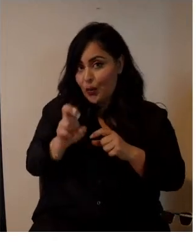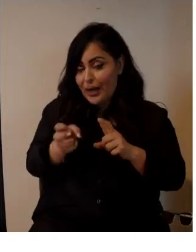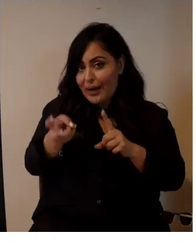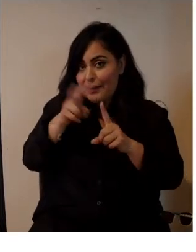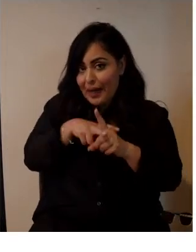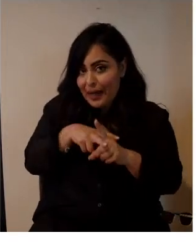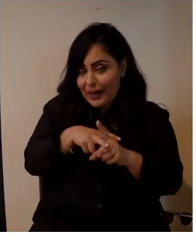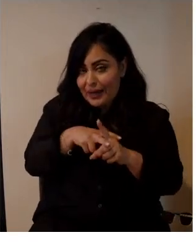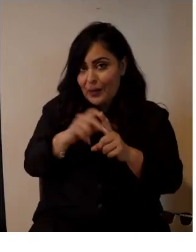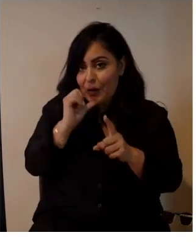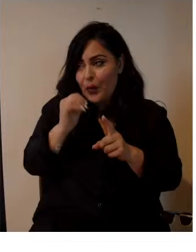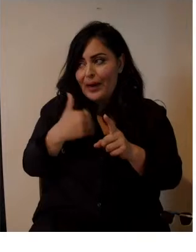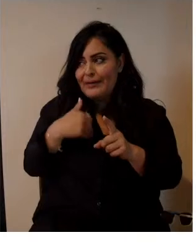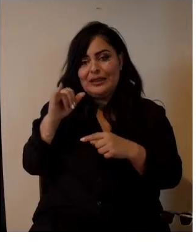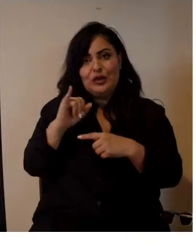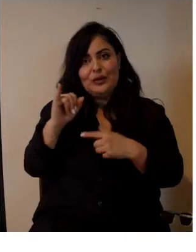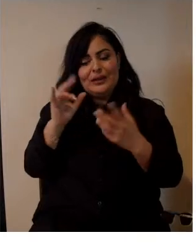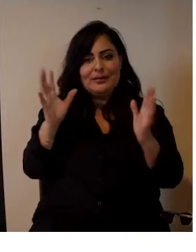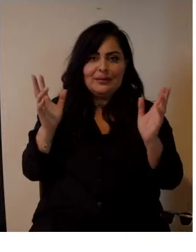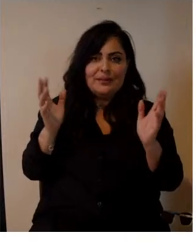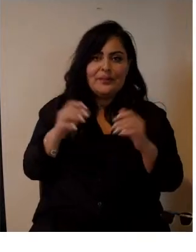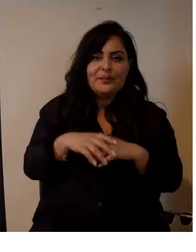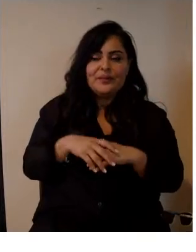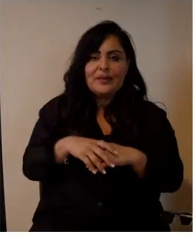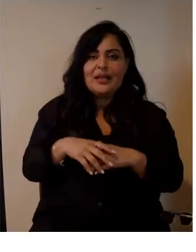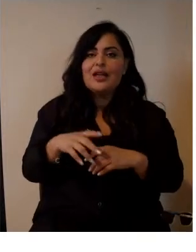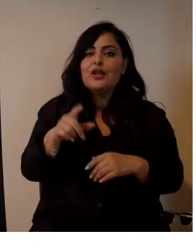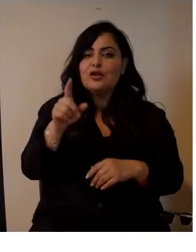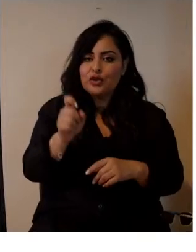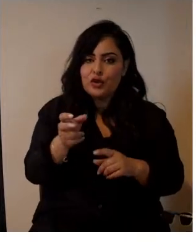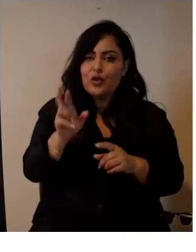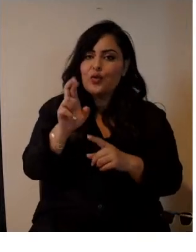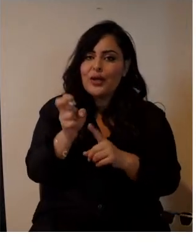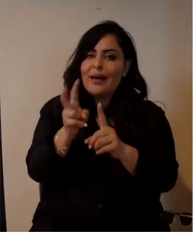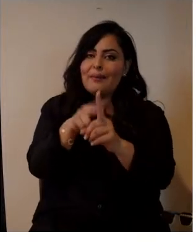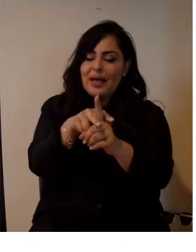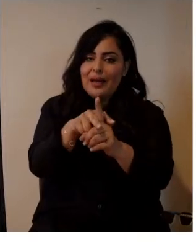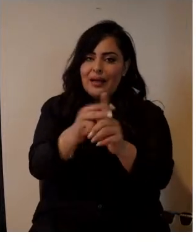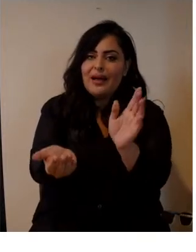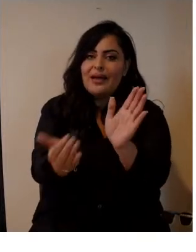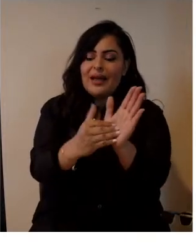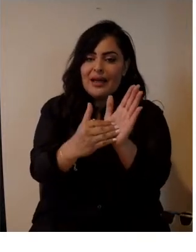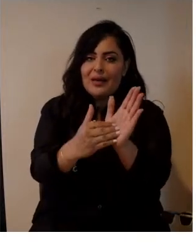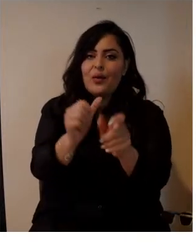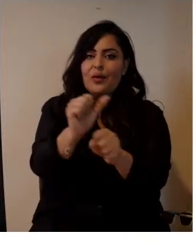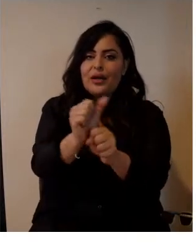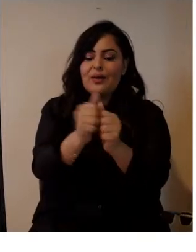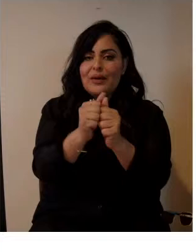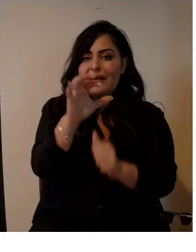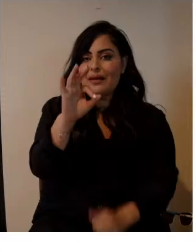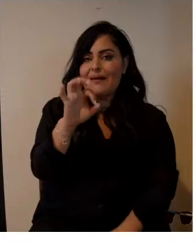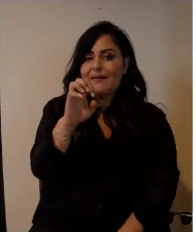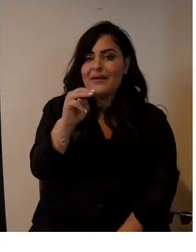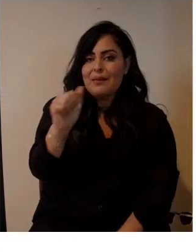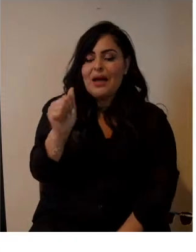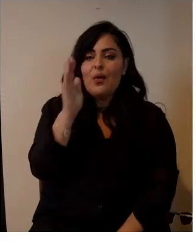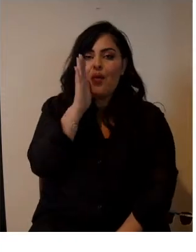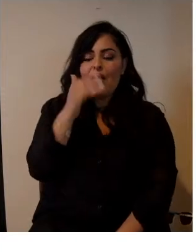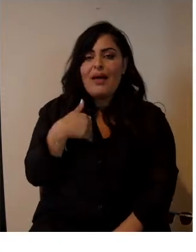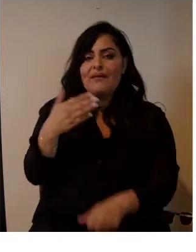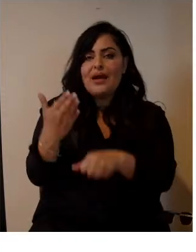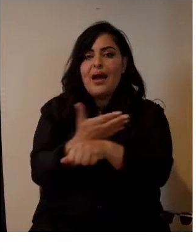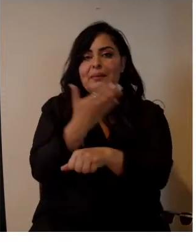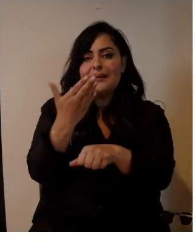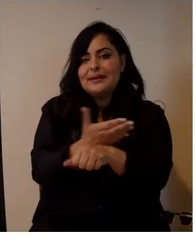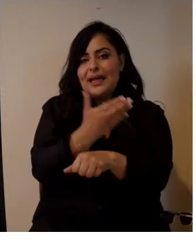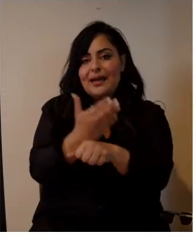don't have insurance? And what I'm told is that you should reapply. And again, working with FEMA, we're going to have an update. I'm